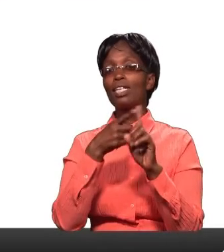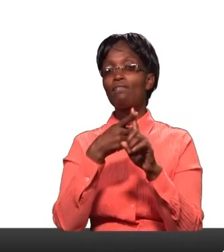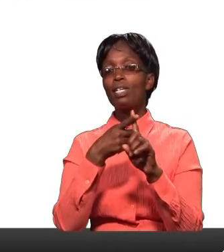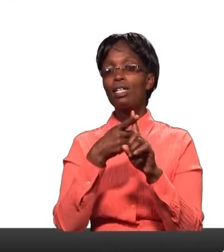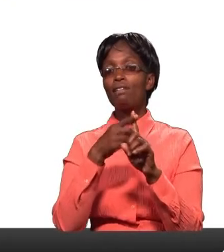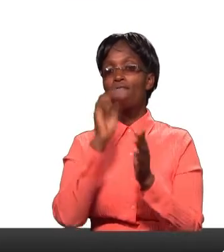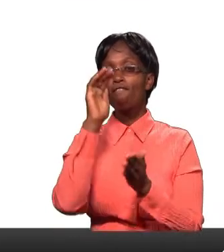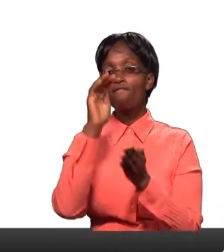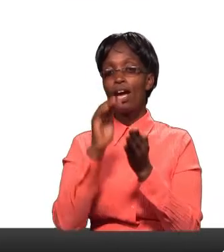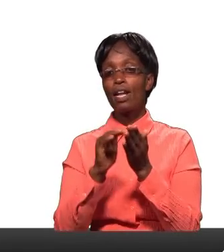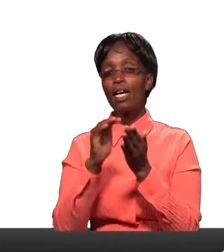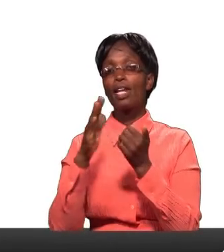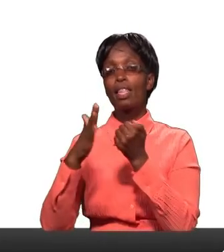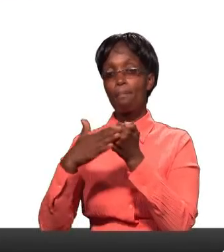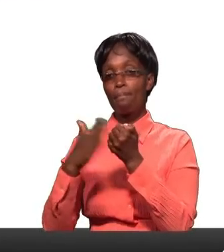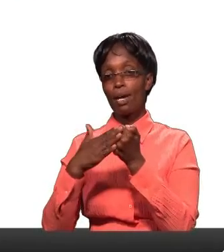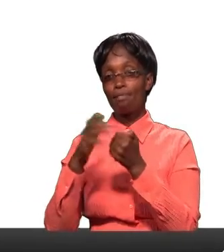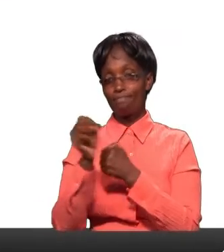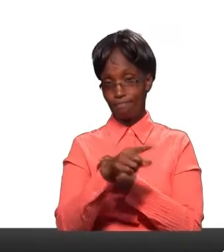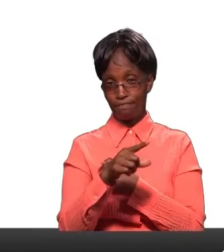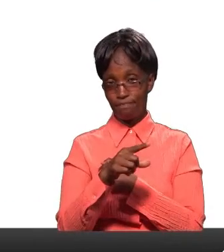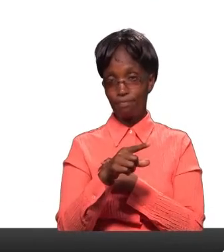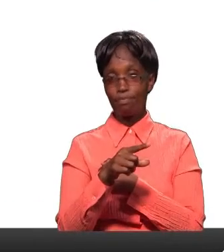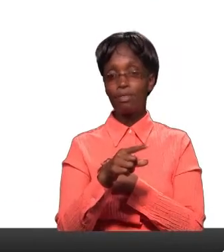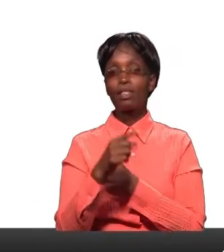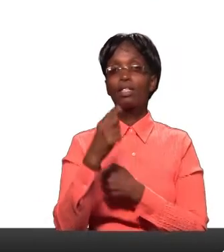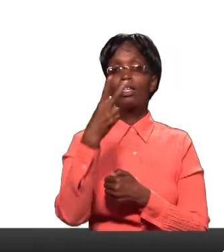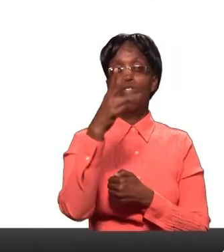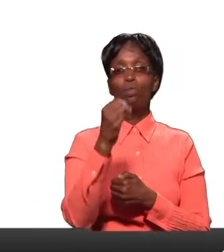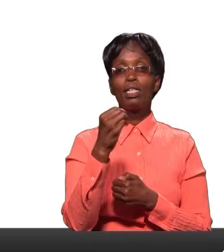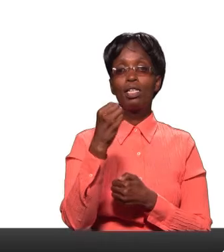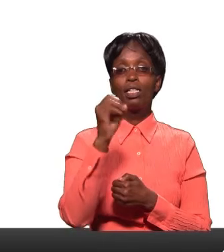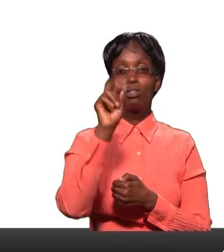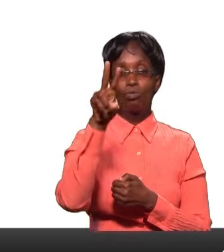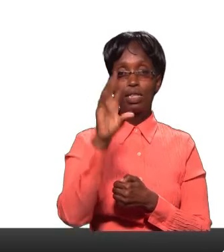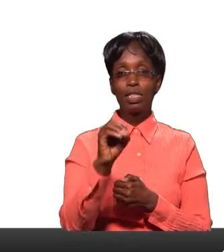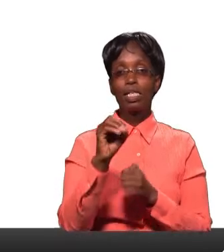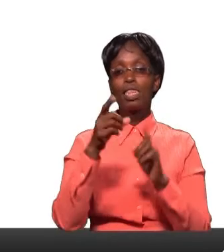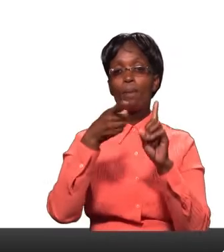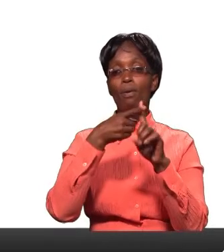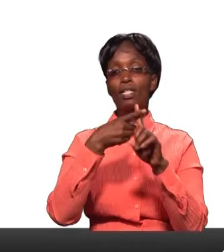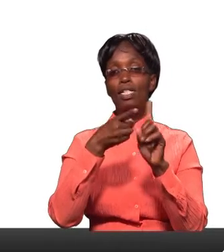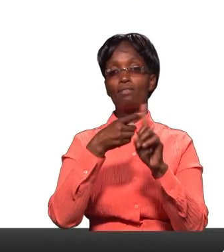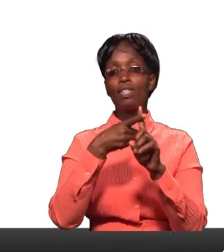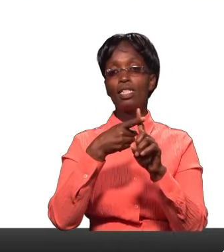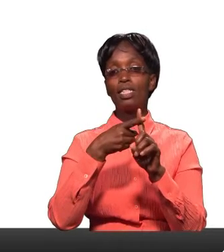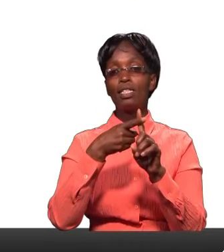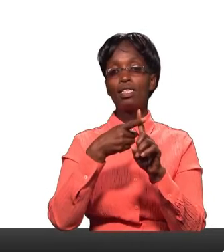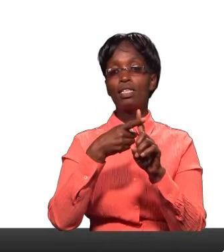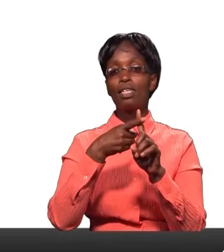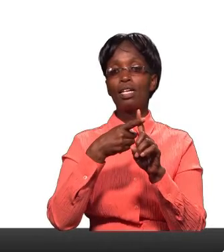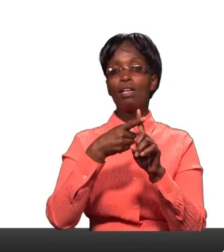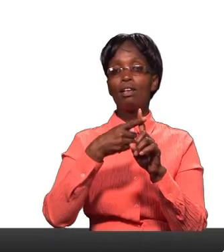to 4% in September. And when we relaxed the measures in September of 2020, the positivity